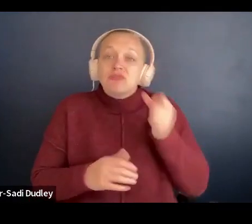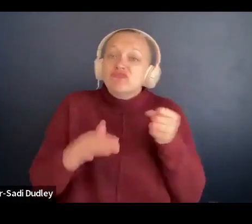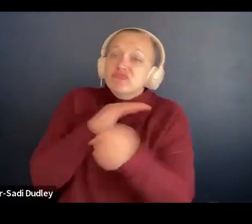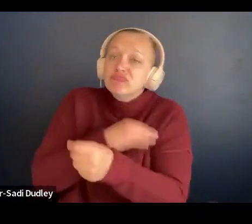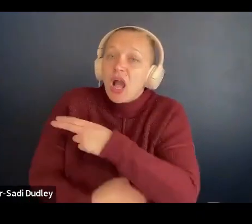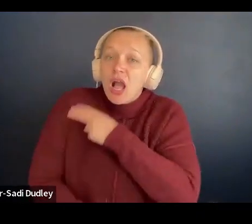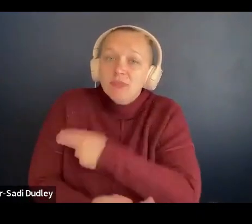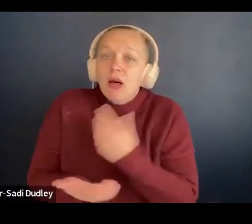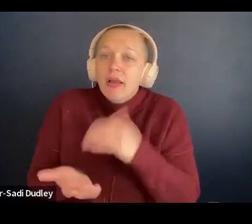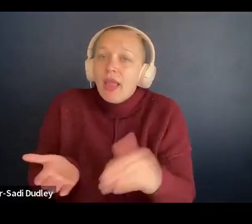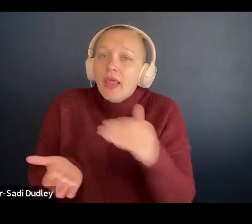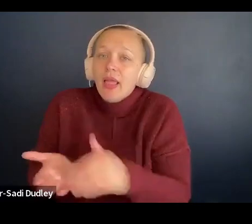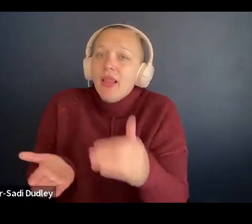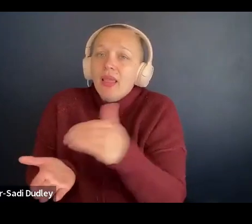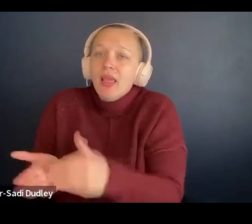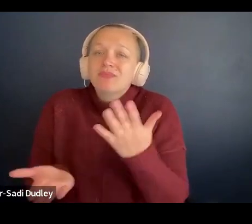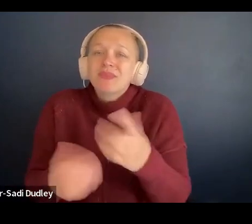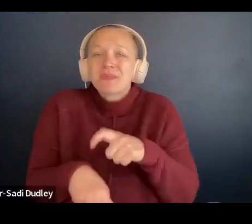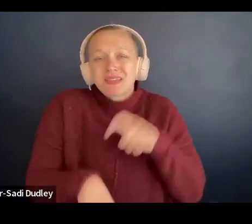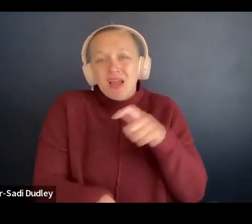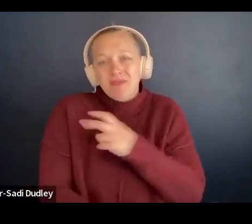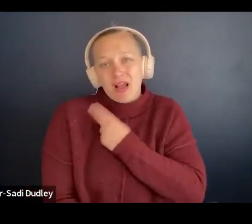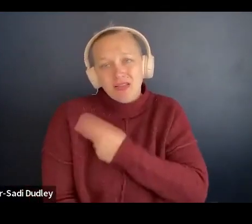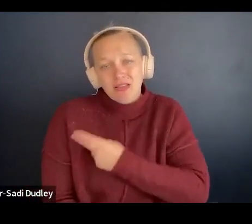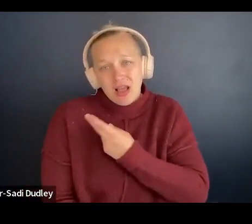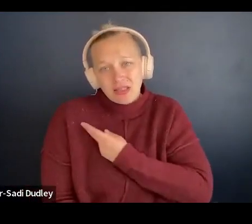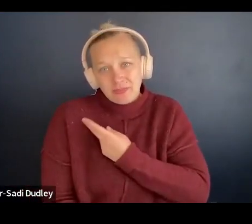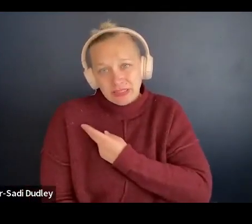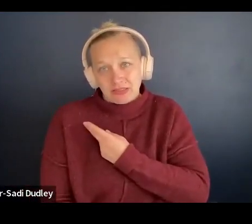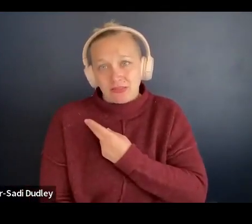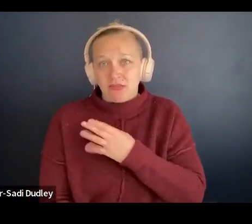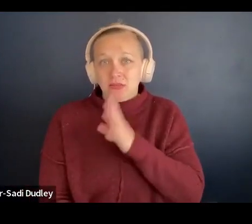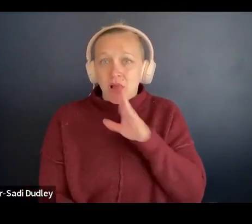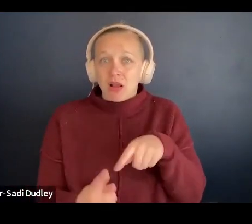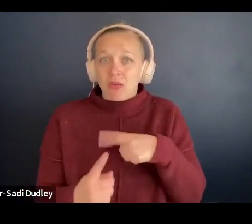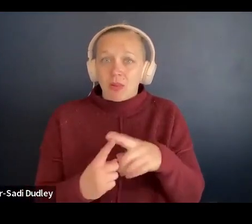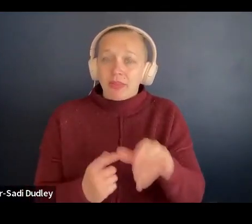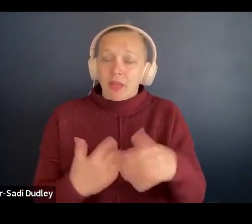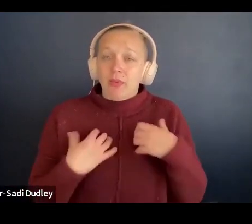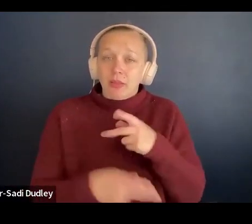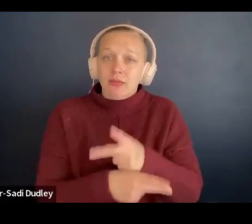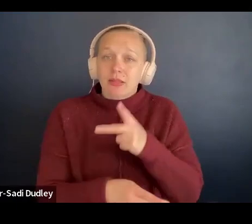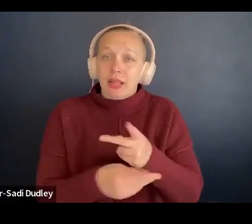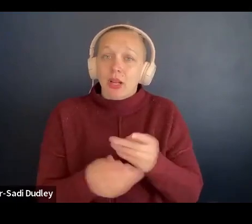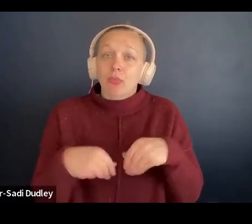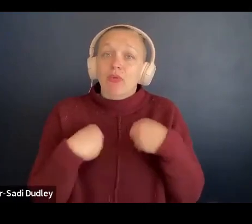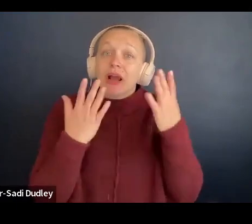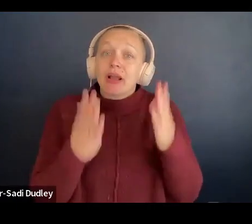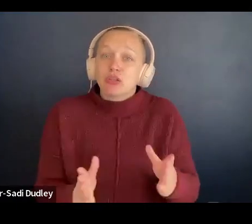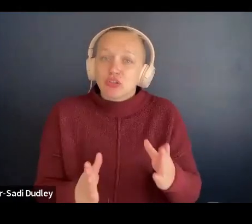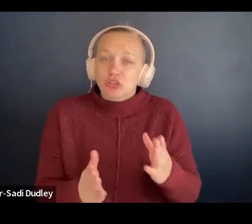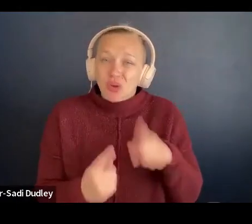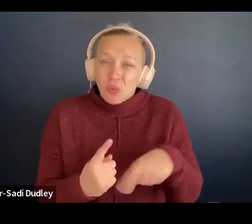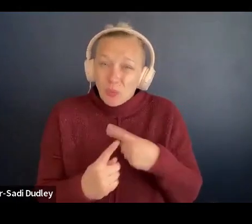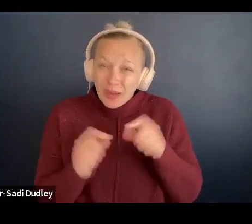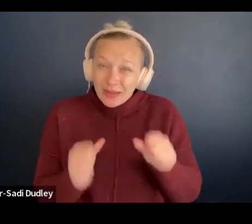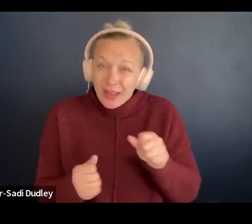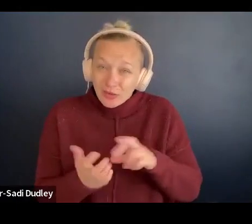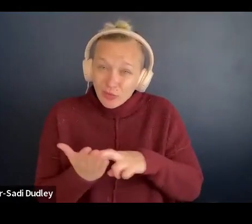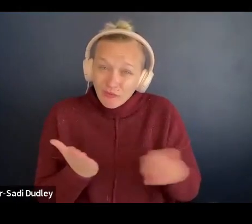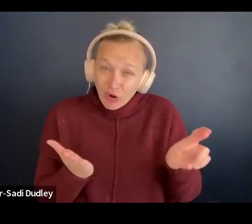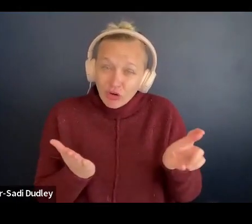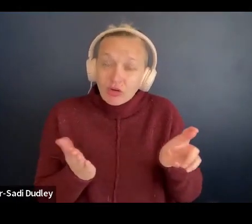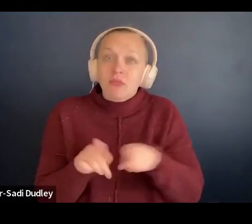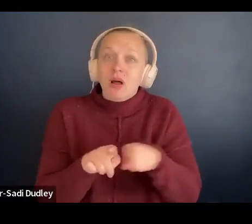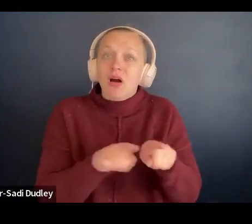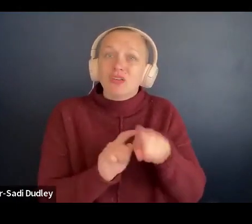hospice. So talk to your physician, to your healthcare provider about whether or not it'd be a good time to make a referral. But also you can call and talk to